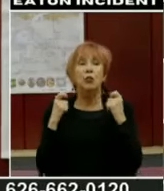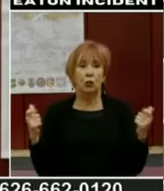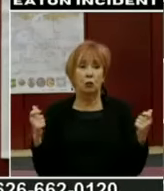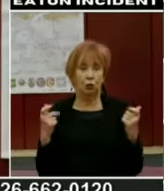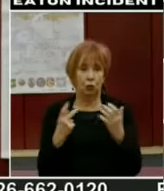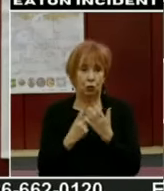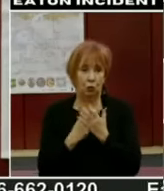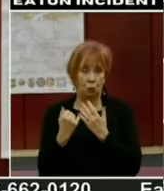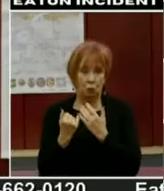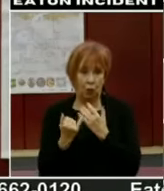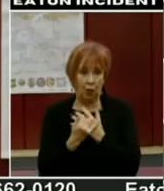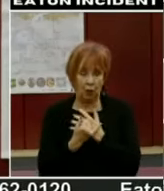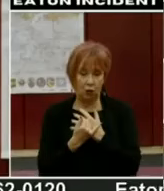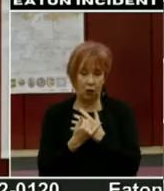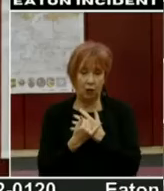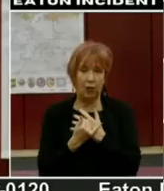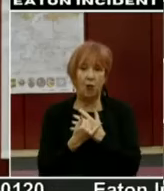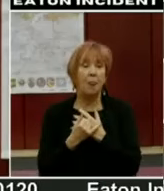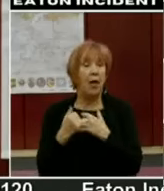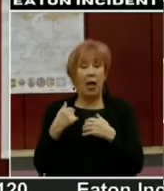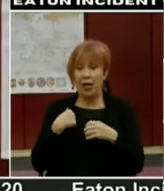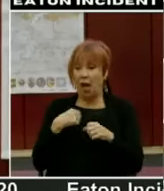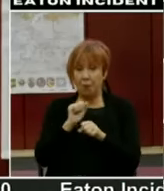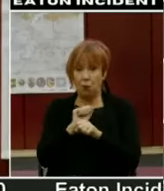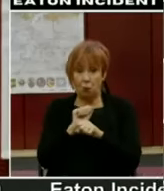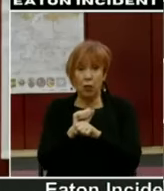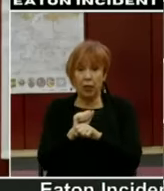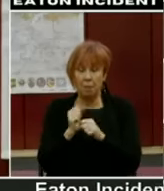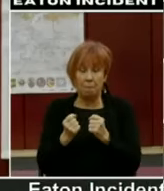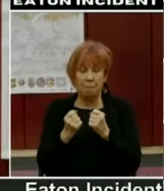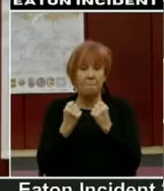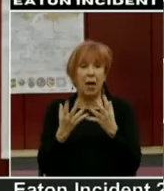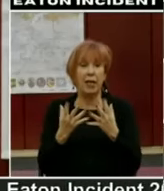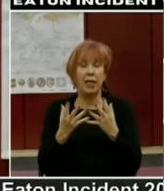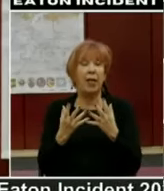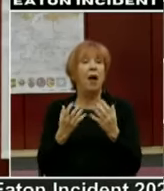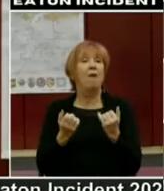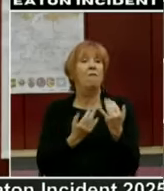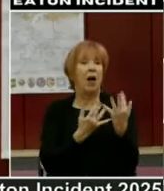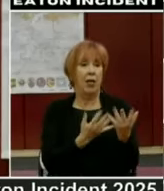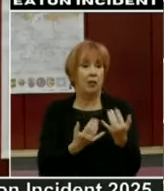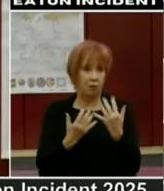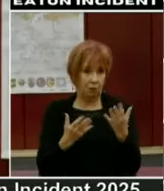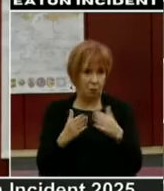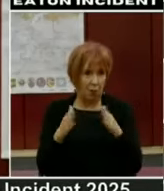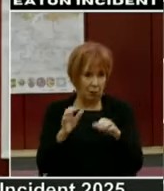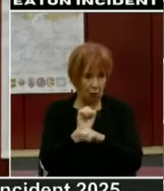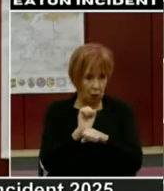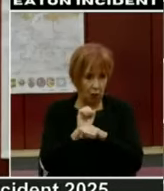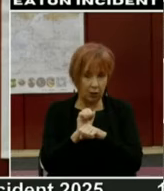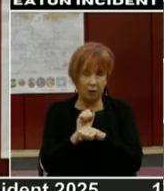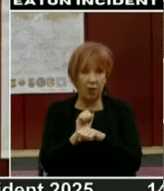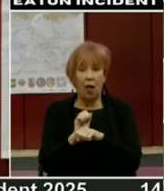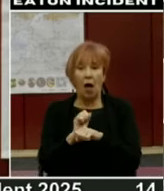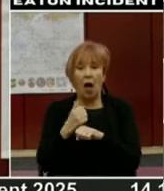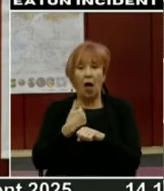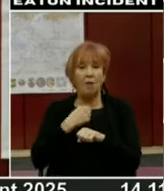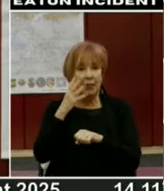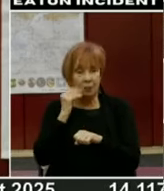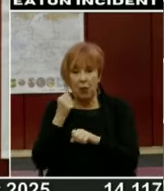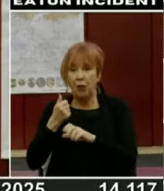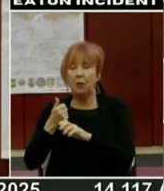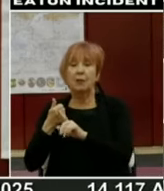after a 38-year career in public works and many, many fires, both in my personal life and in my professional life, this is a career